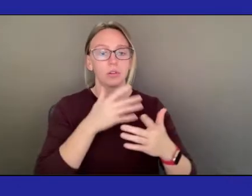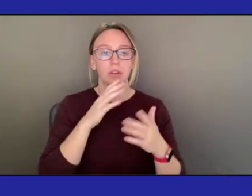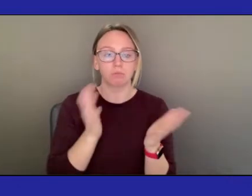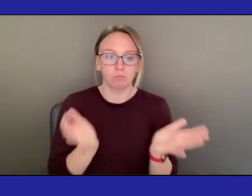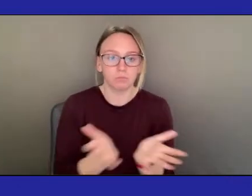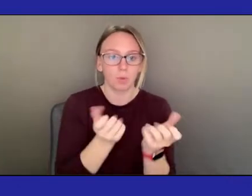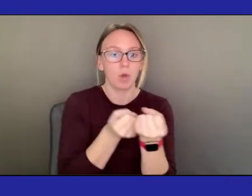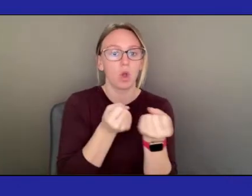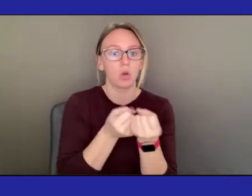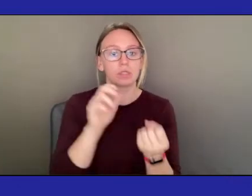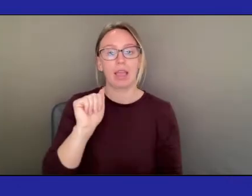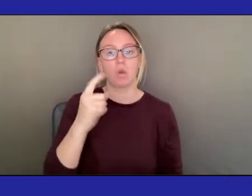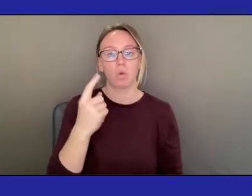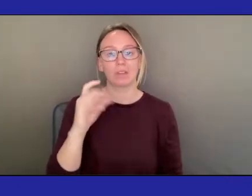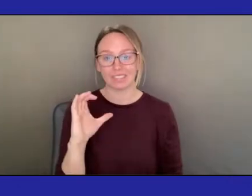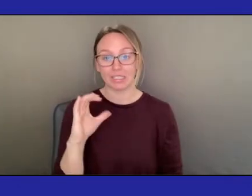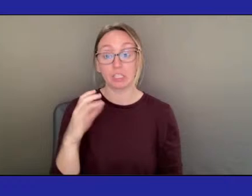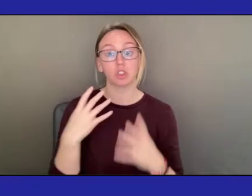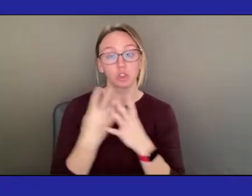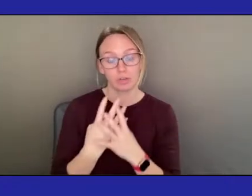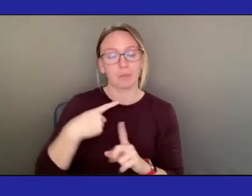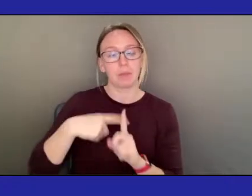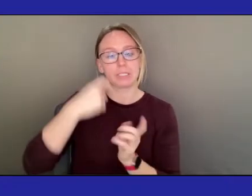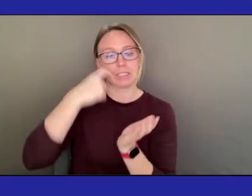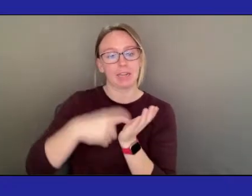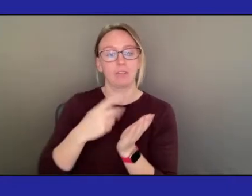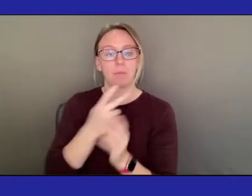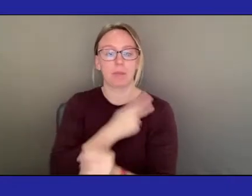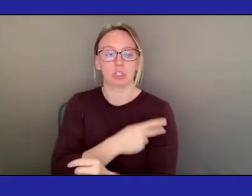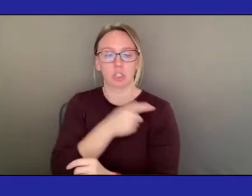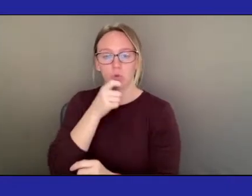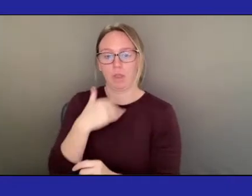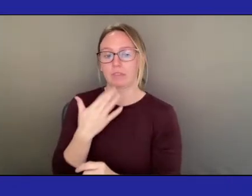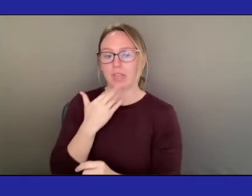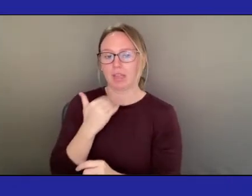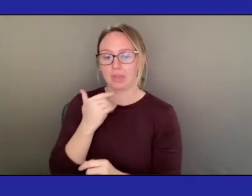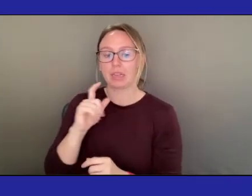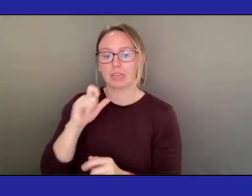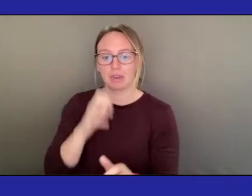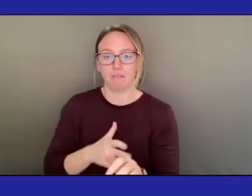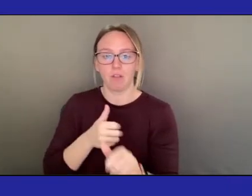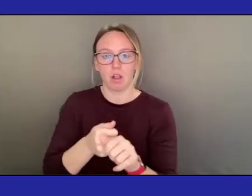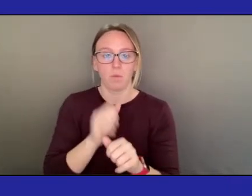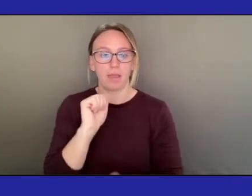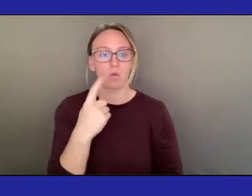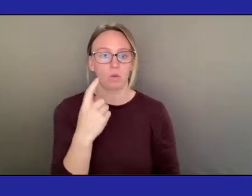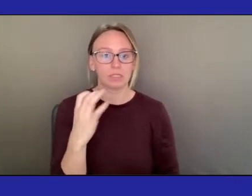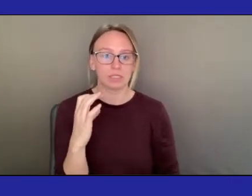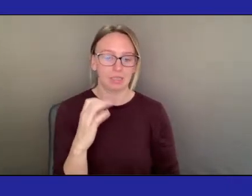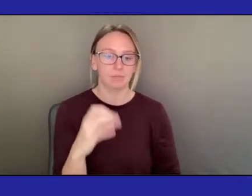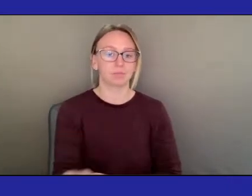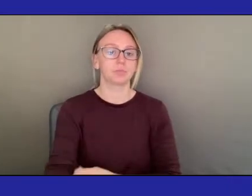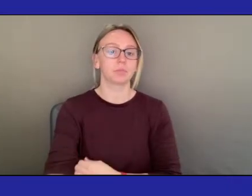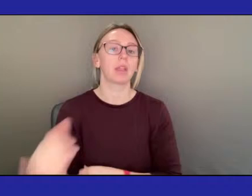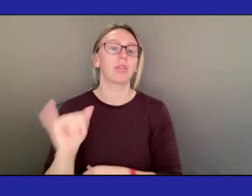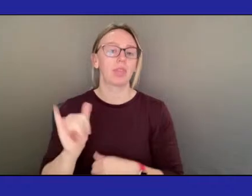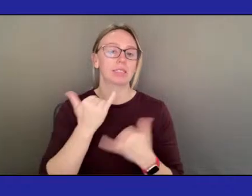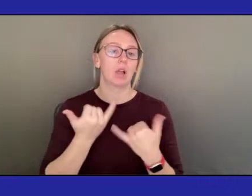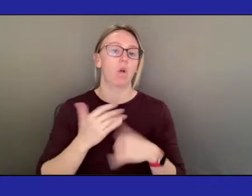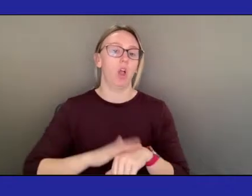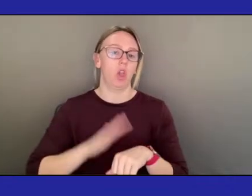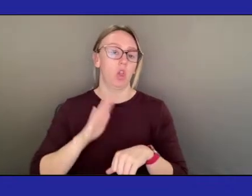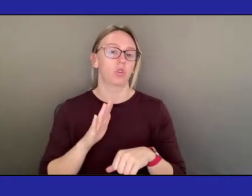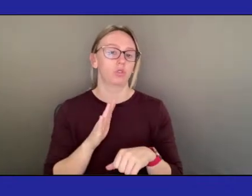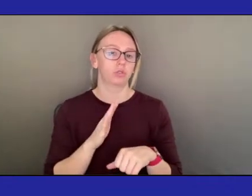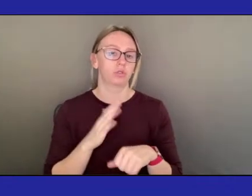as identifying patients with diabetes who need a follow-up A1C. So these are now alerts that go to the providers as